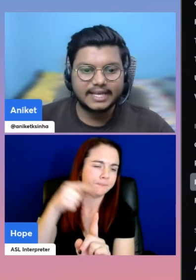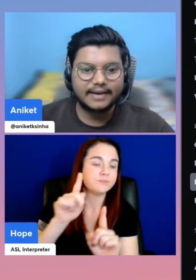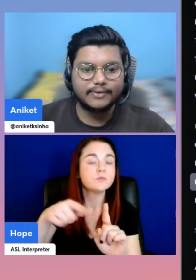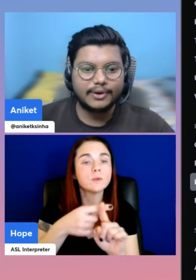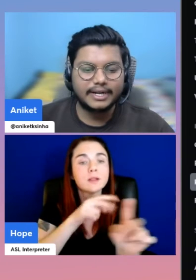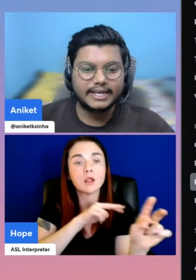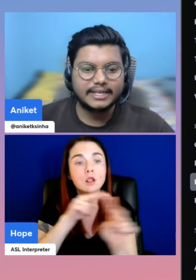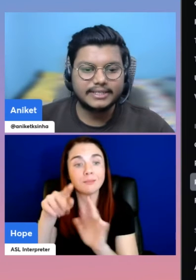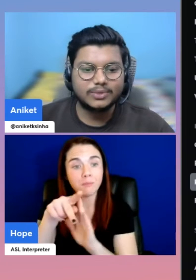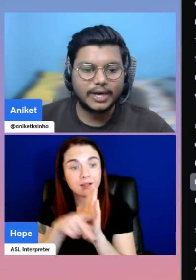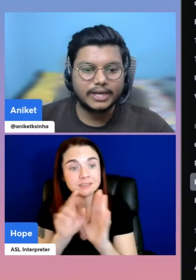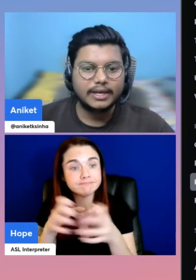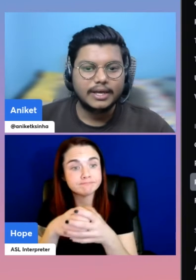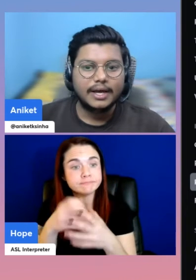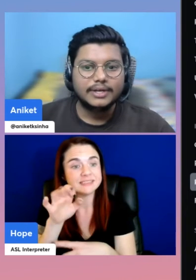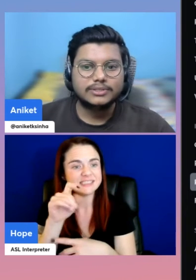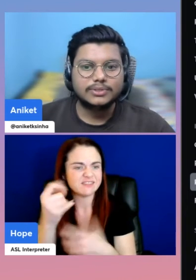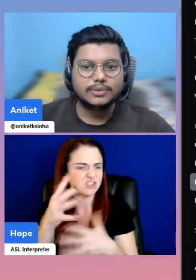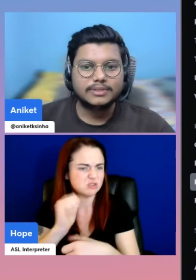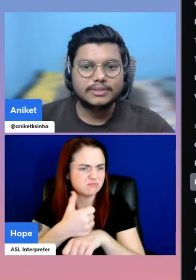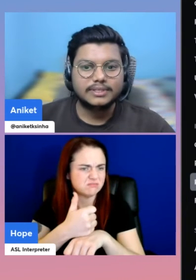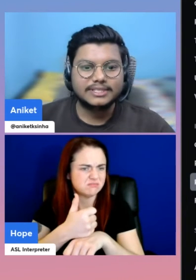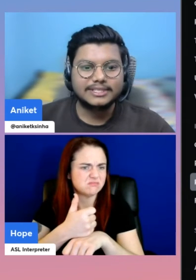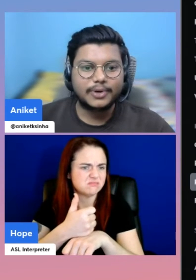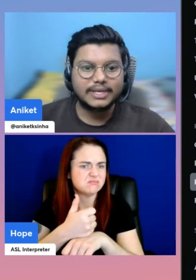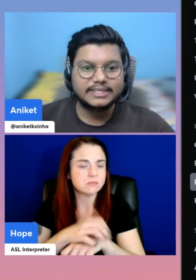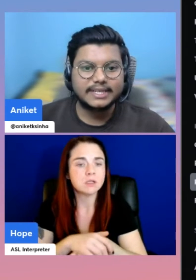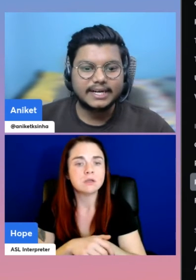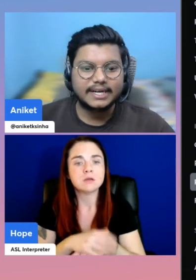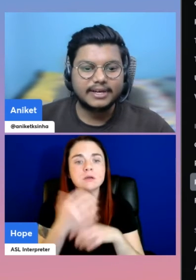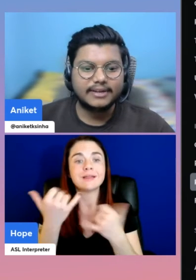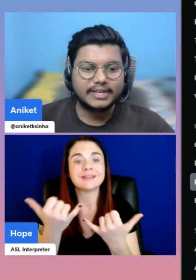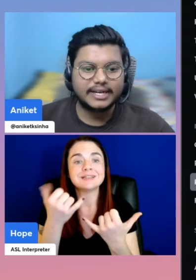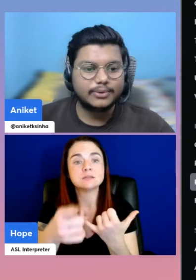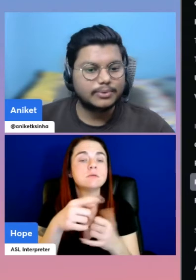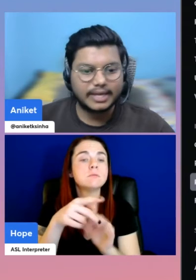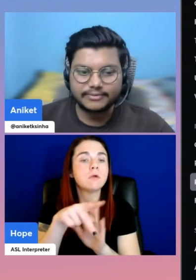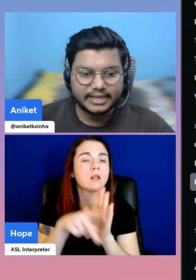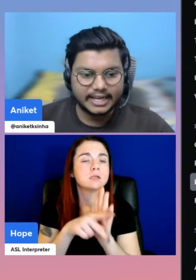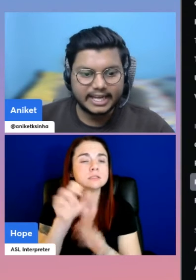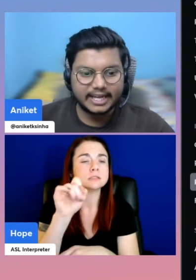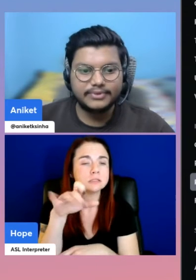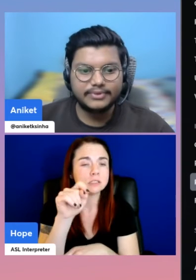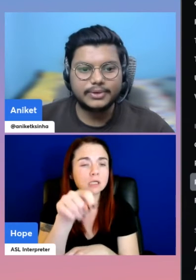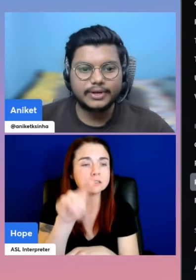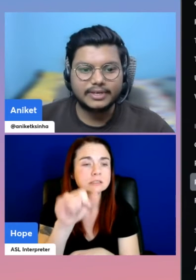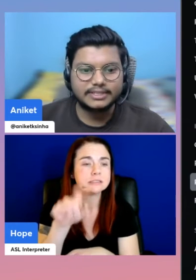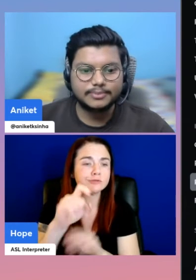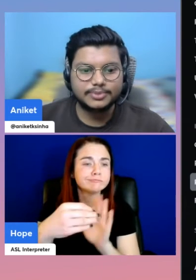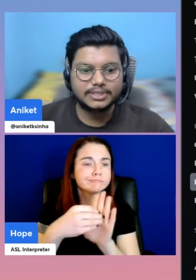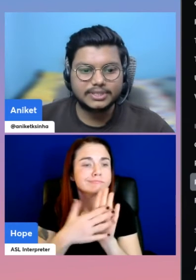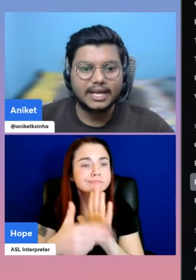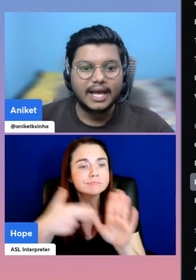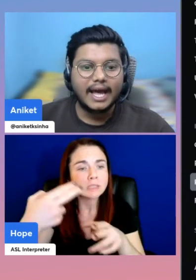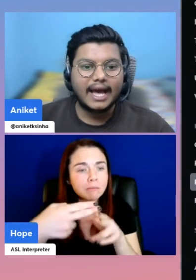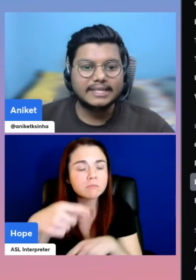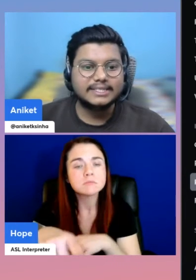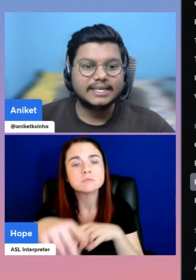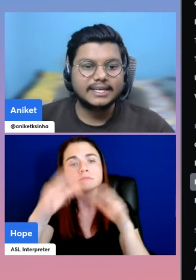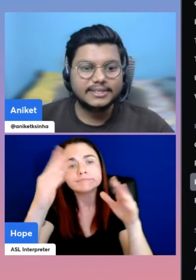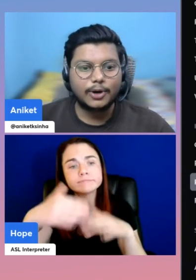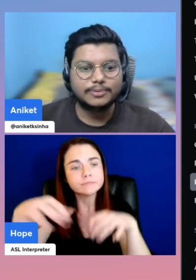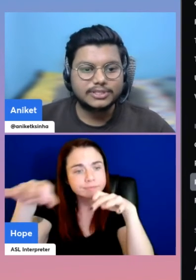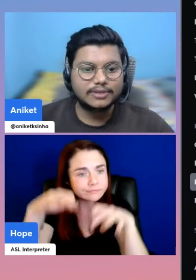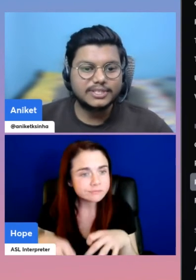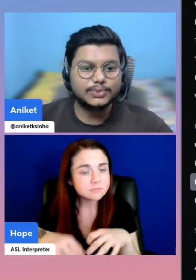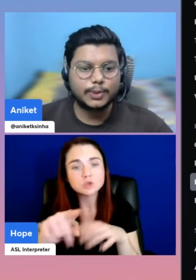sets, we have already created one. So this is a policy set where we need to give the name, we need to give a description, and see